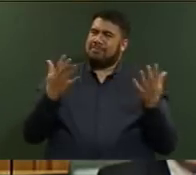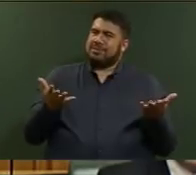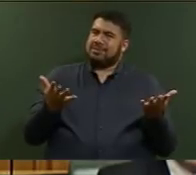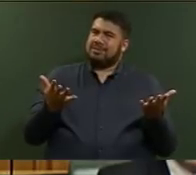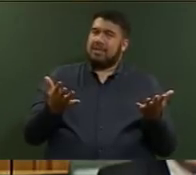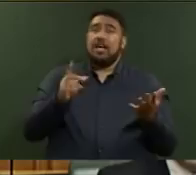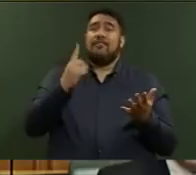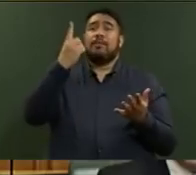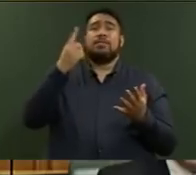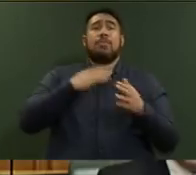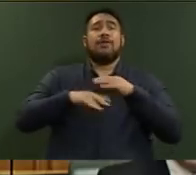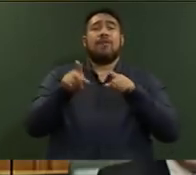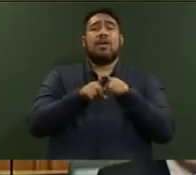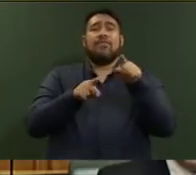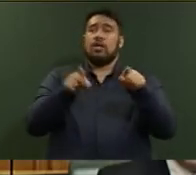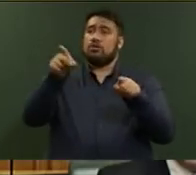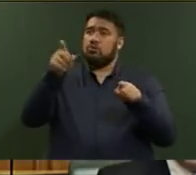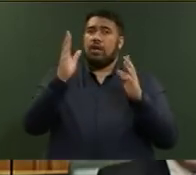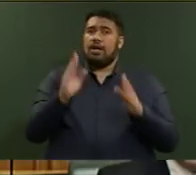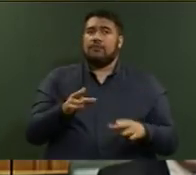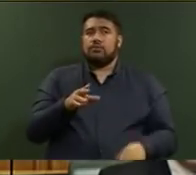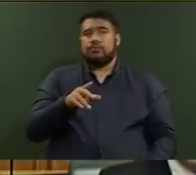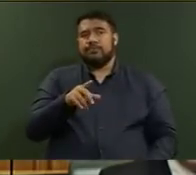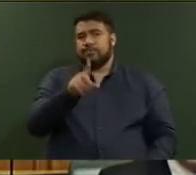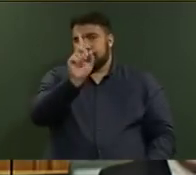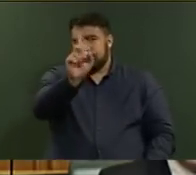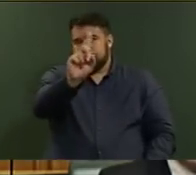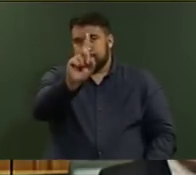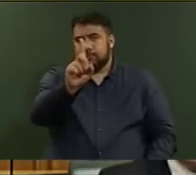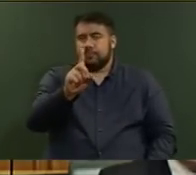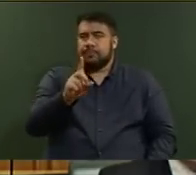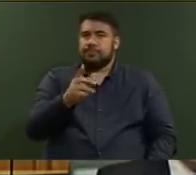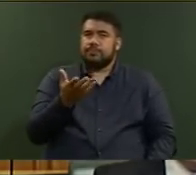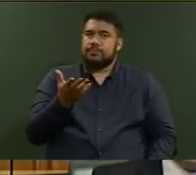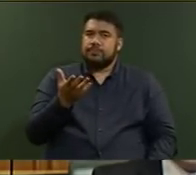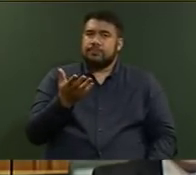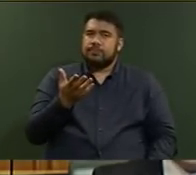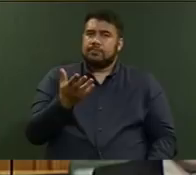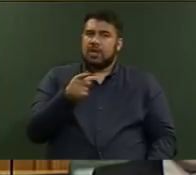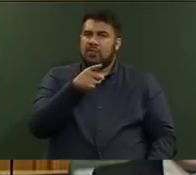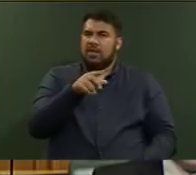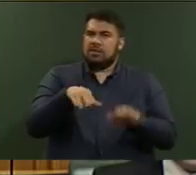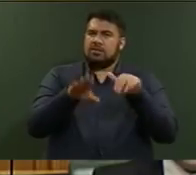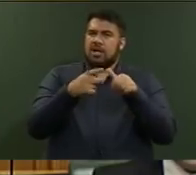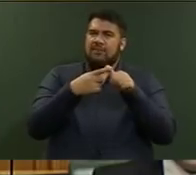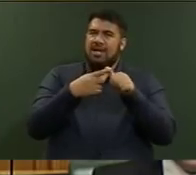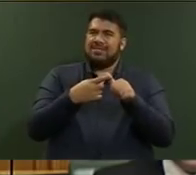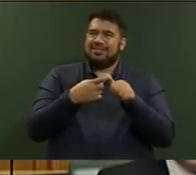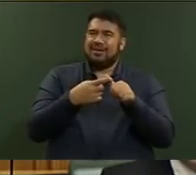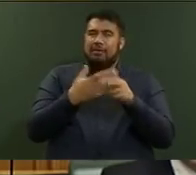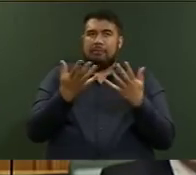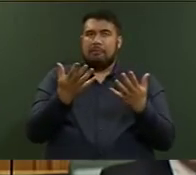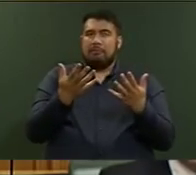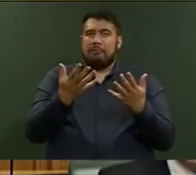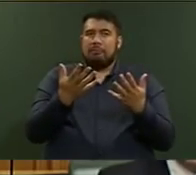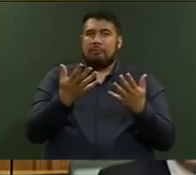to that need to have it called to their attention that that style of answer does very little for